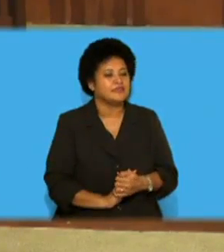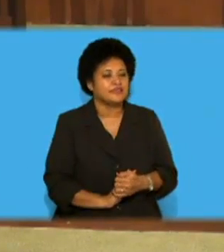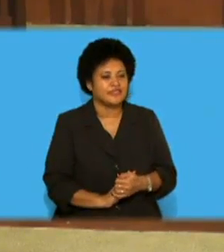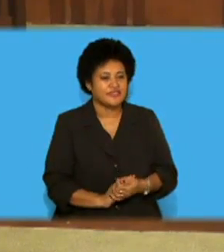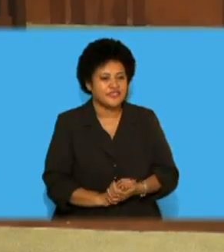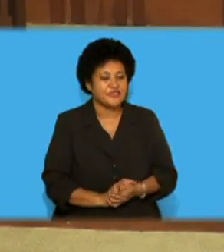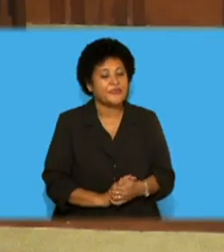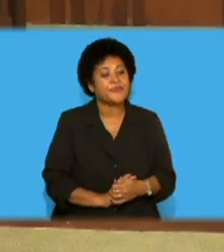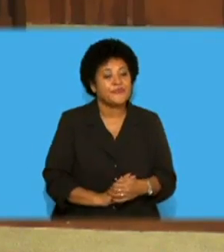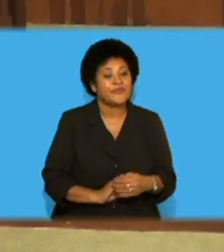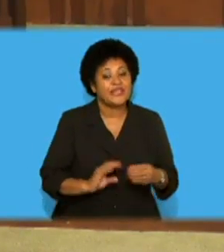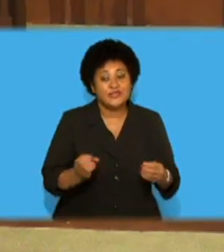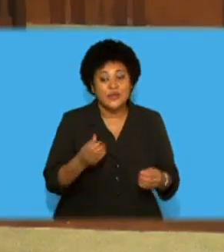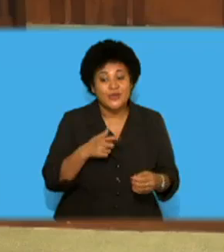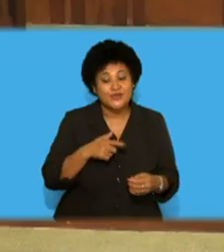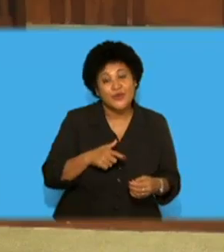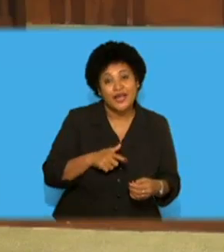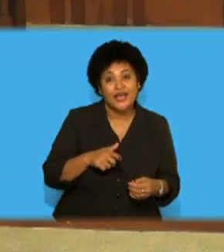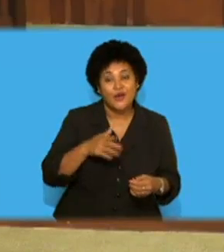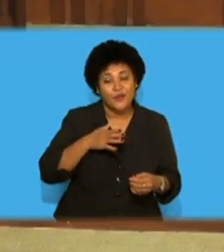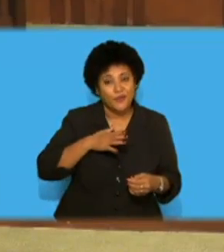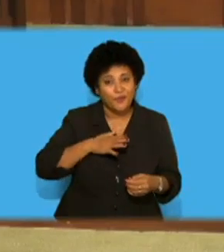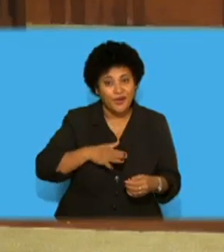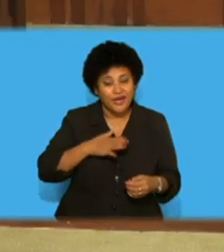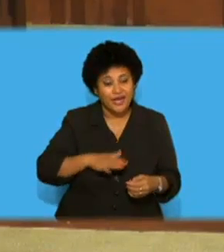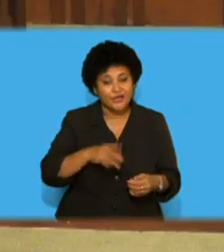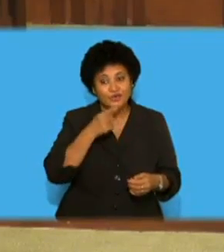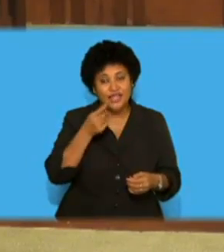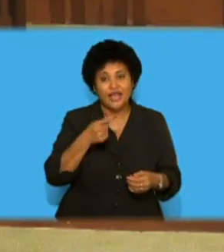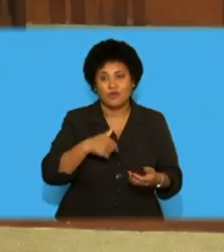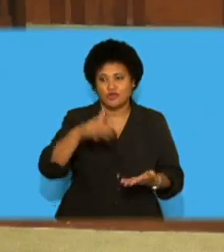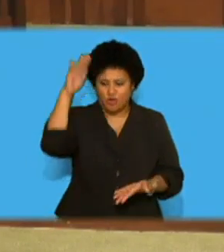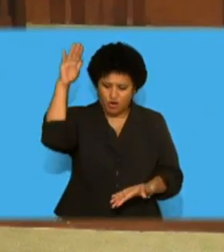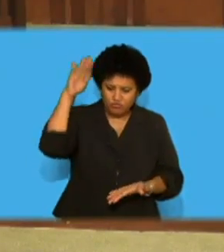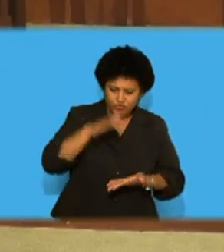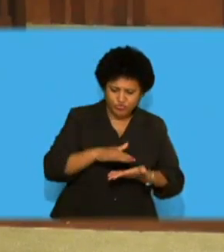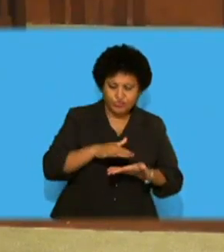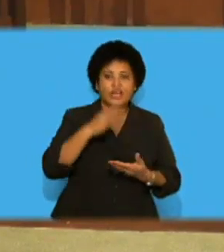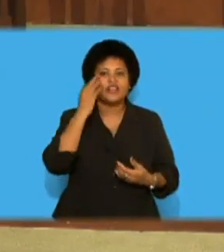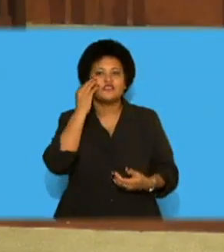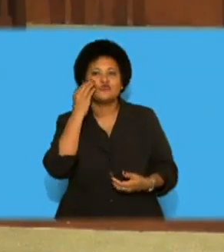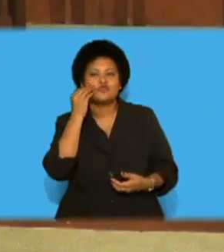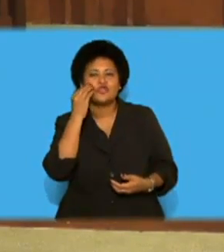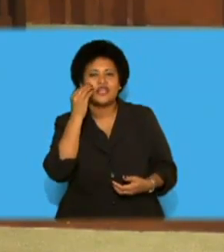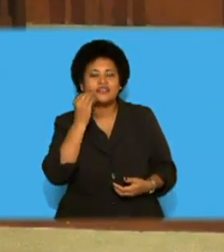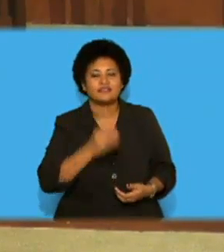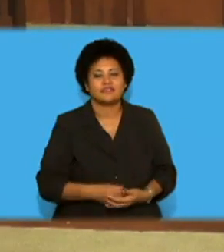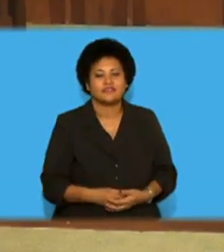previous government, which he was part, that we've seen such massive decline in the sugarcane production in this country.